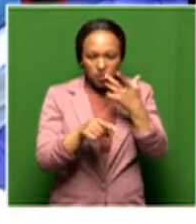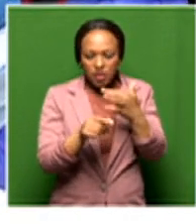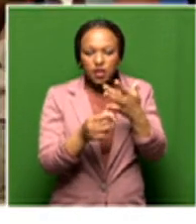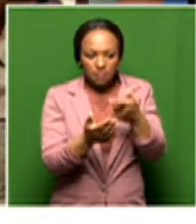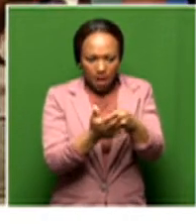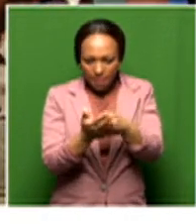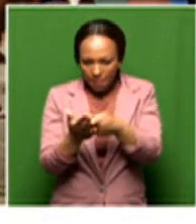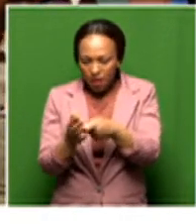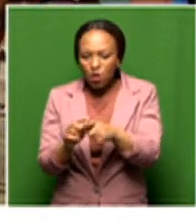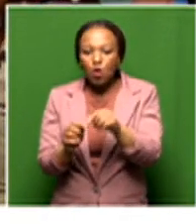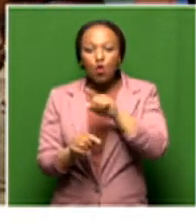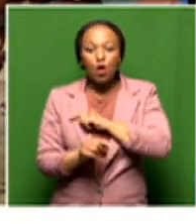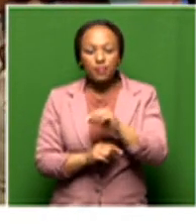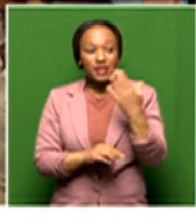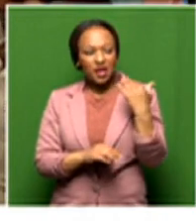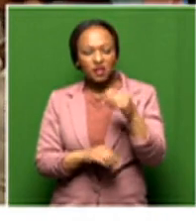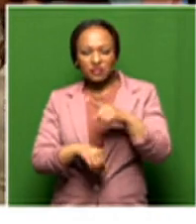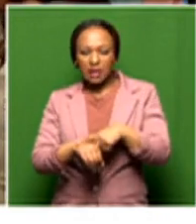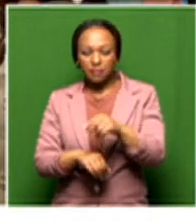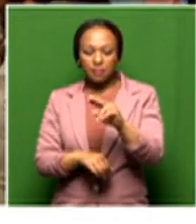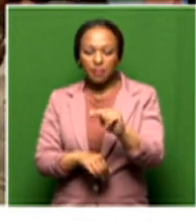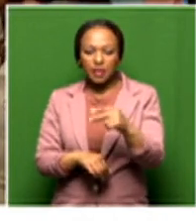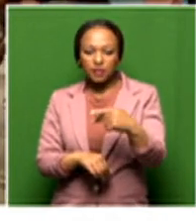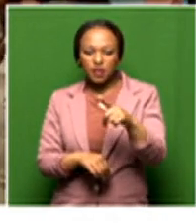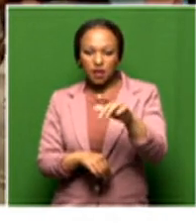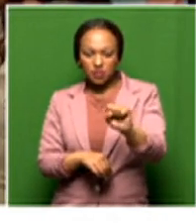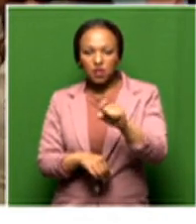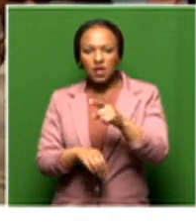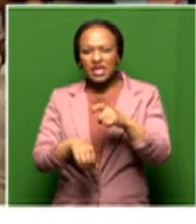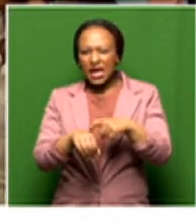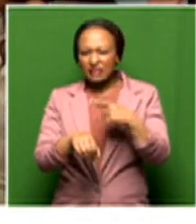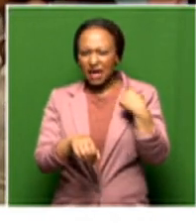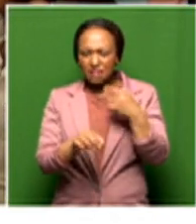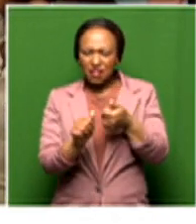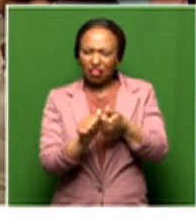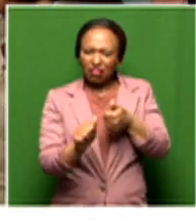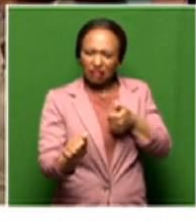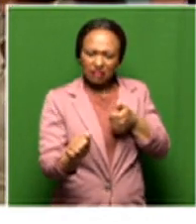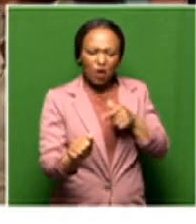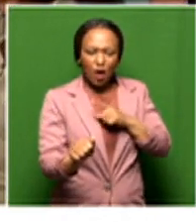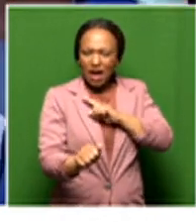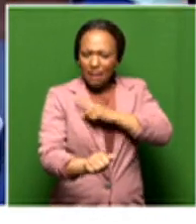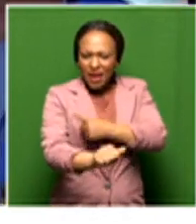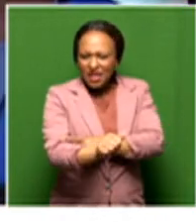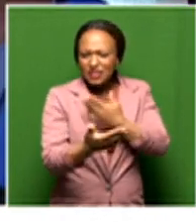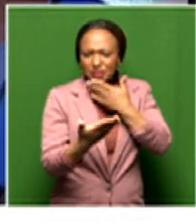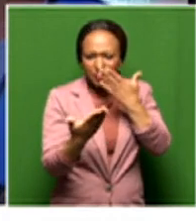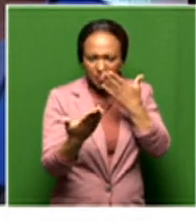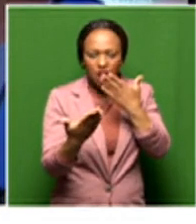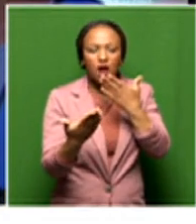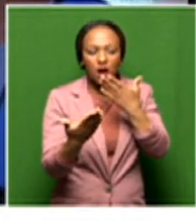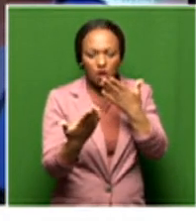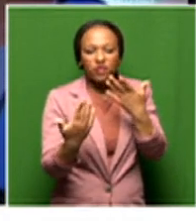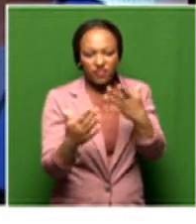also because the NHLS was, I suppose, experiencing backlogs in terms of capacity, we then